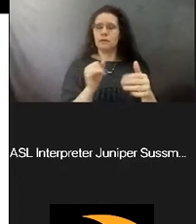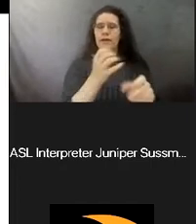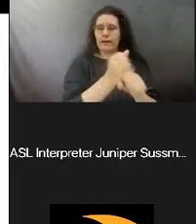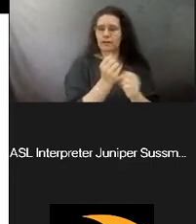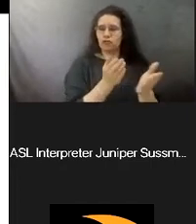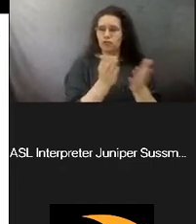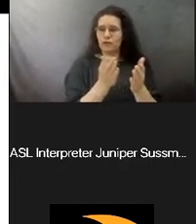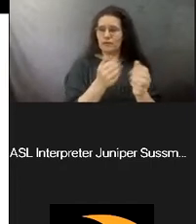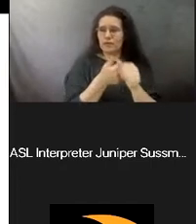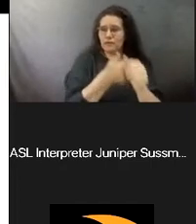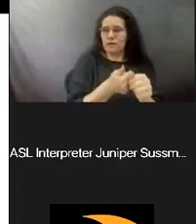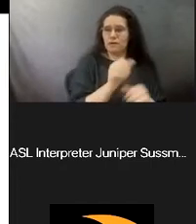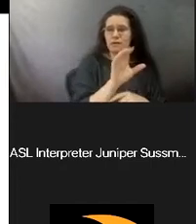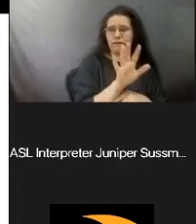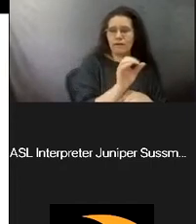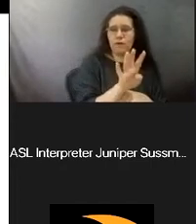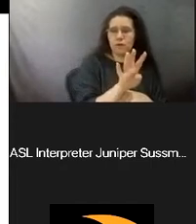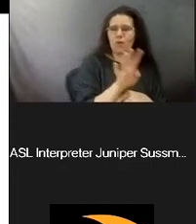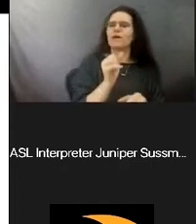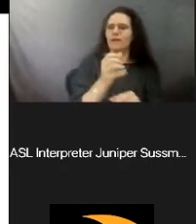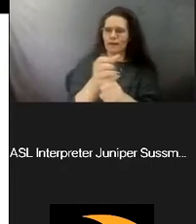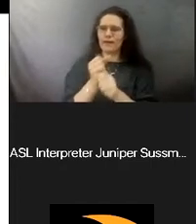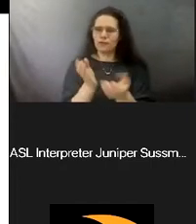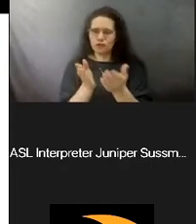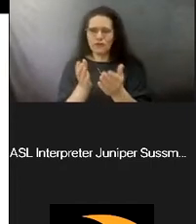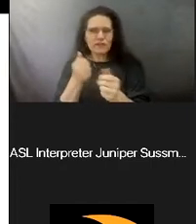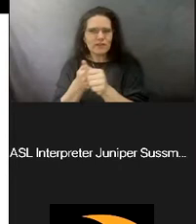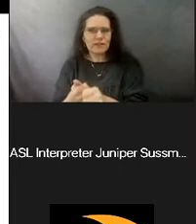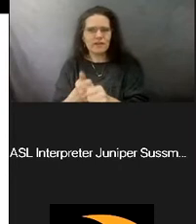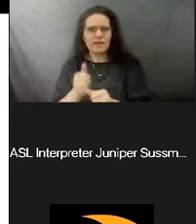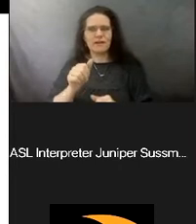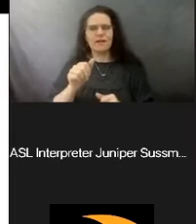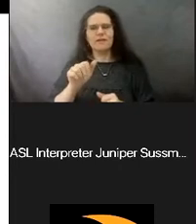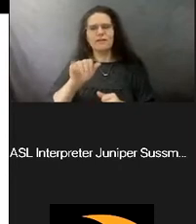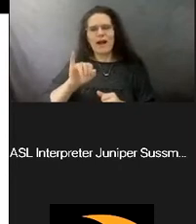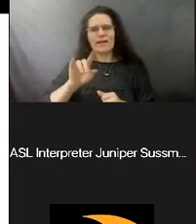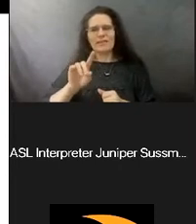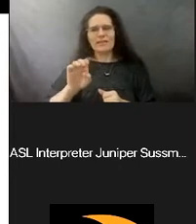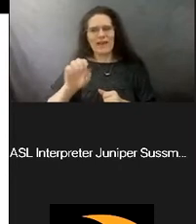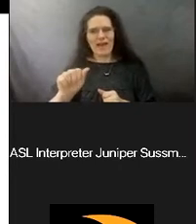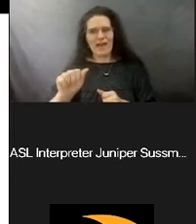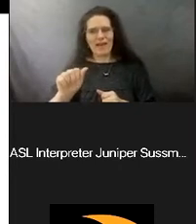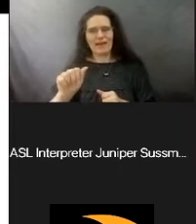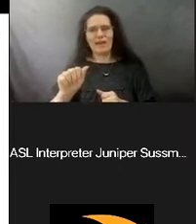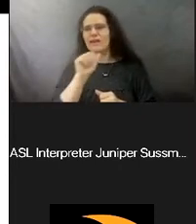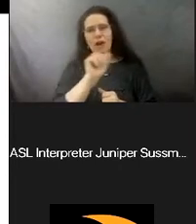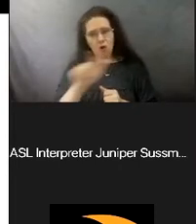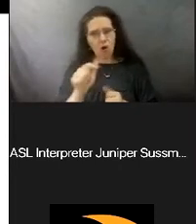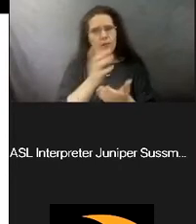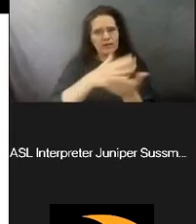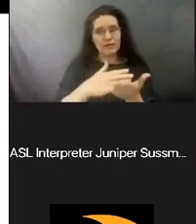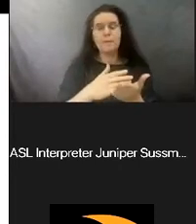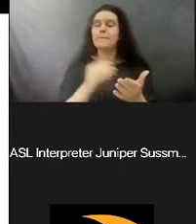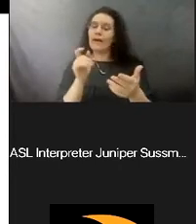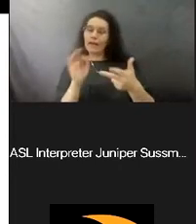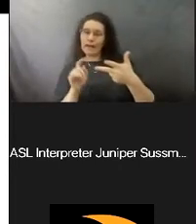will also be eligible under IDEA, not all of them will. but all children who are eligible under IDEA should be